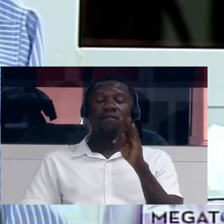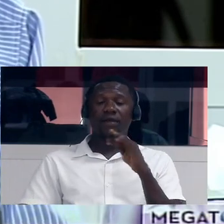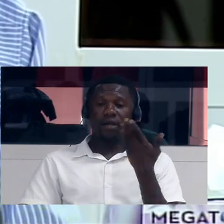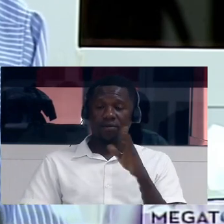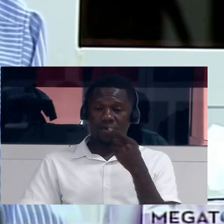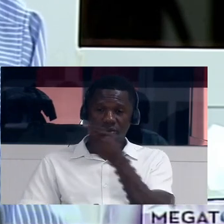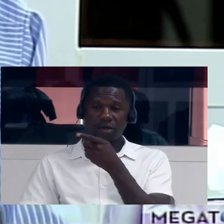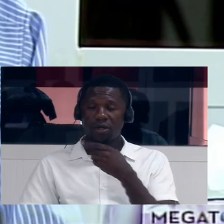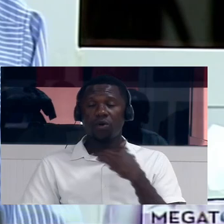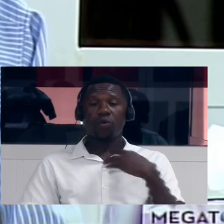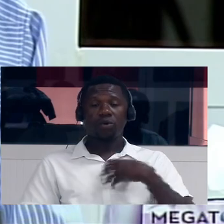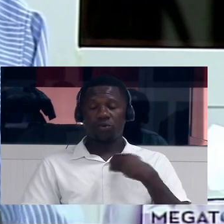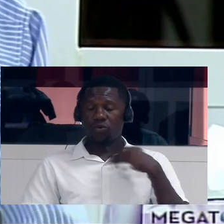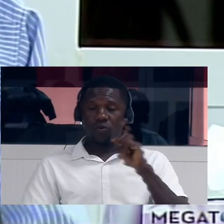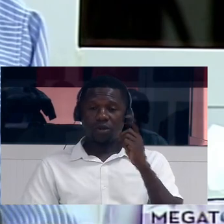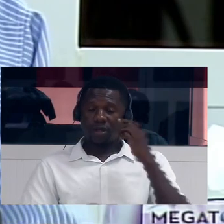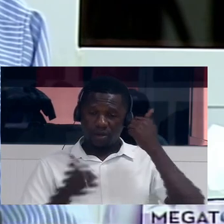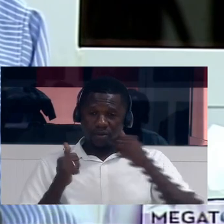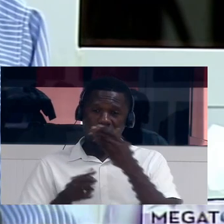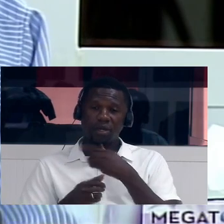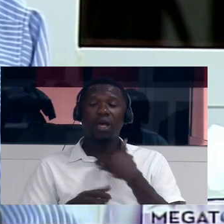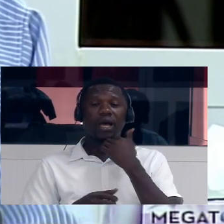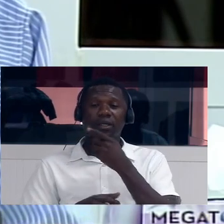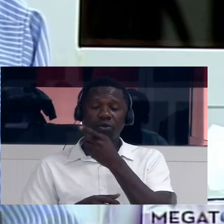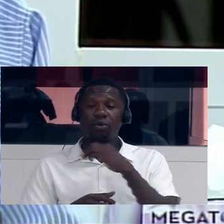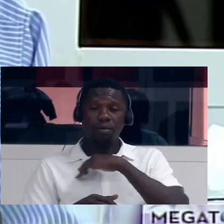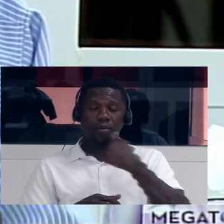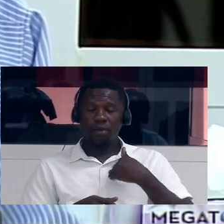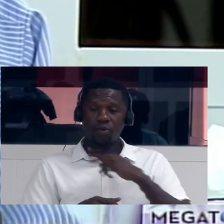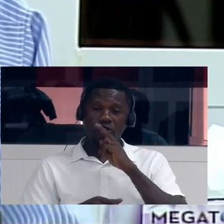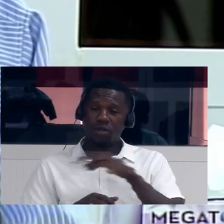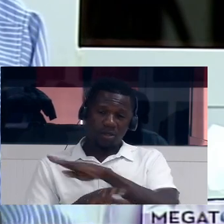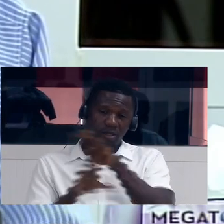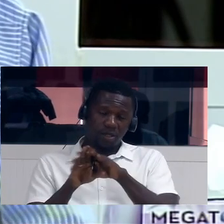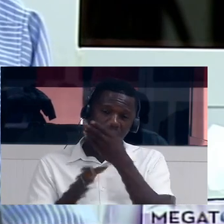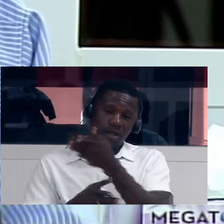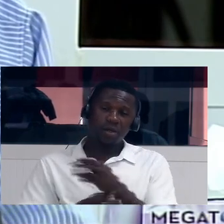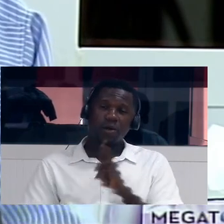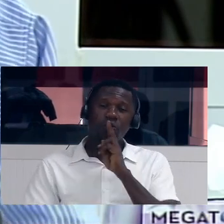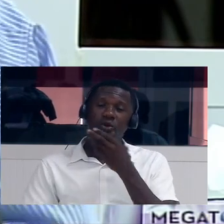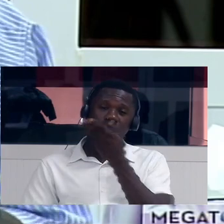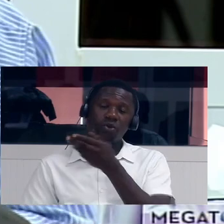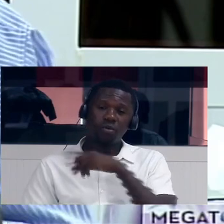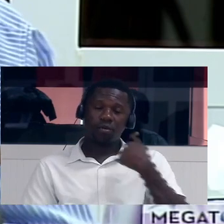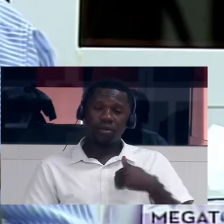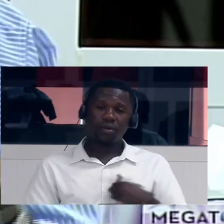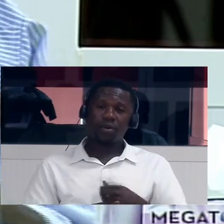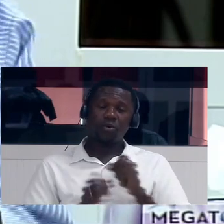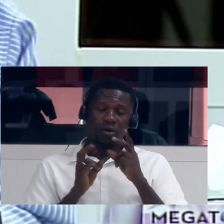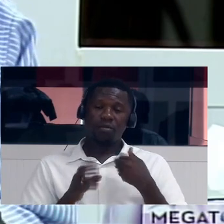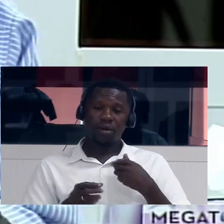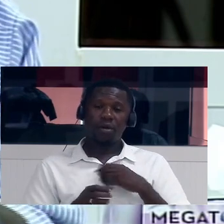who were on the ground. And they knew who the people who were on the ground. And who are those people? Well, okay, my officers were there.